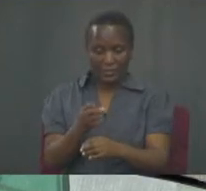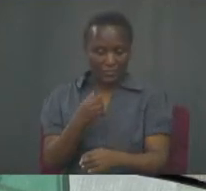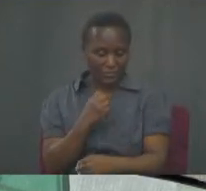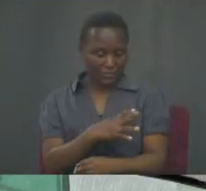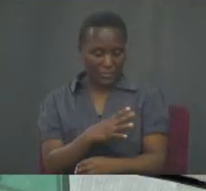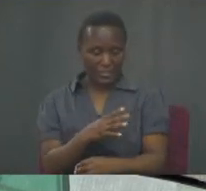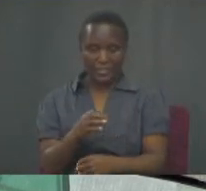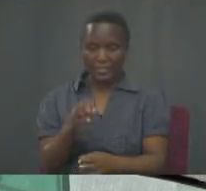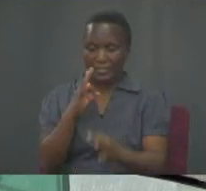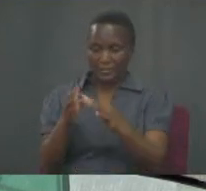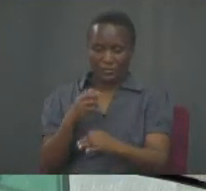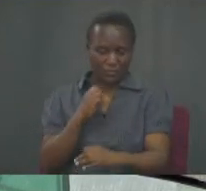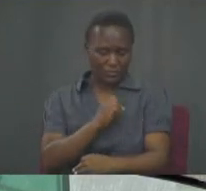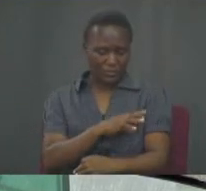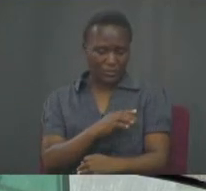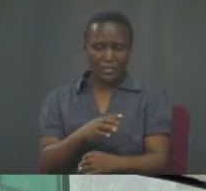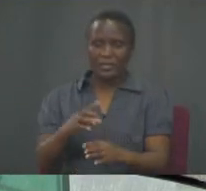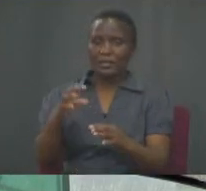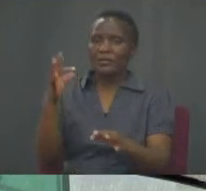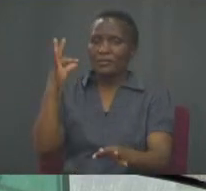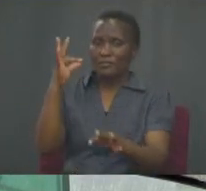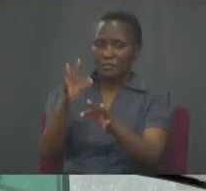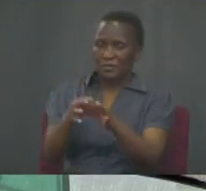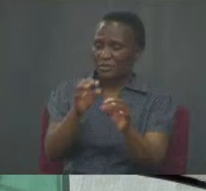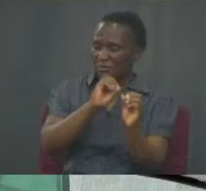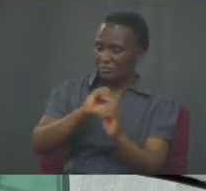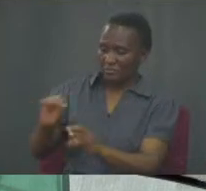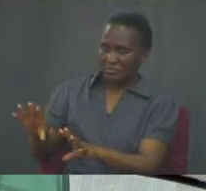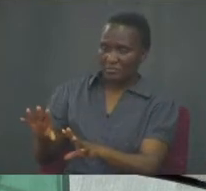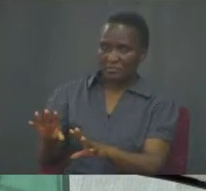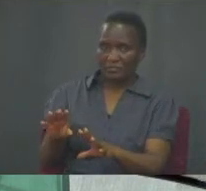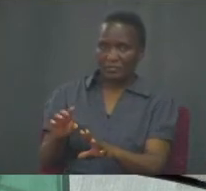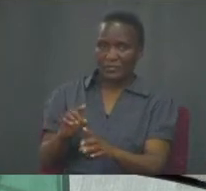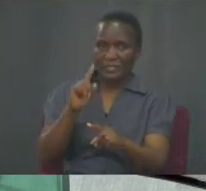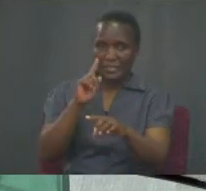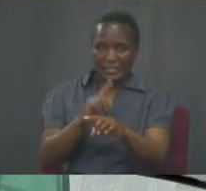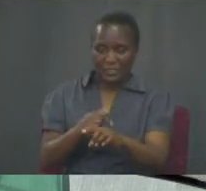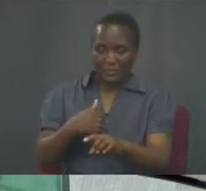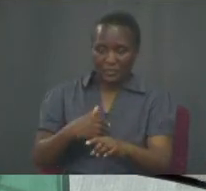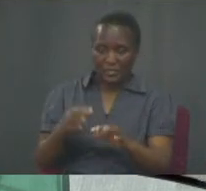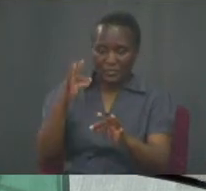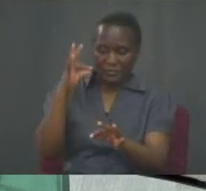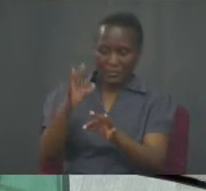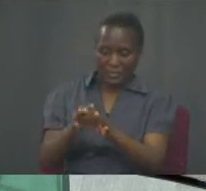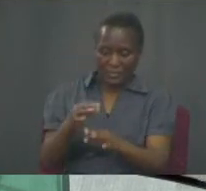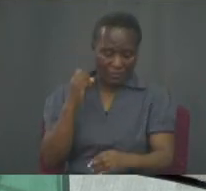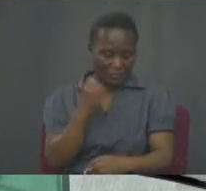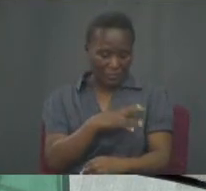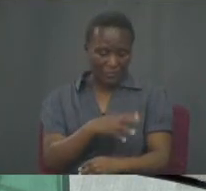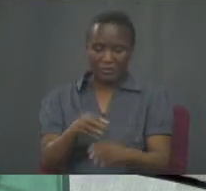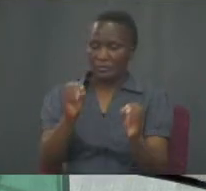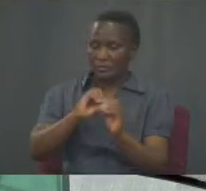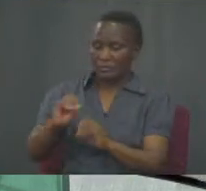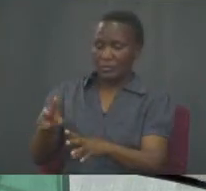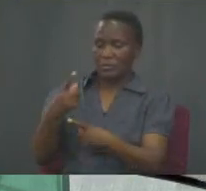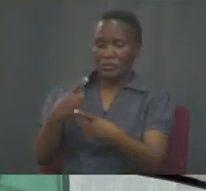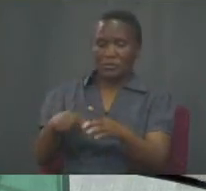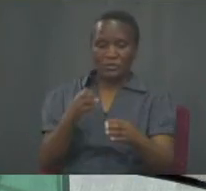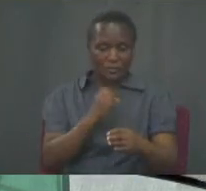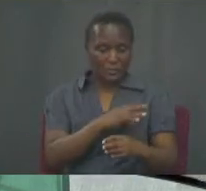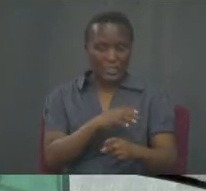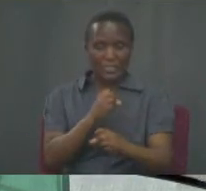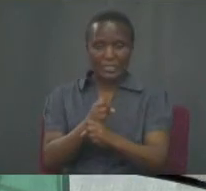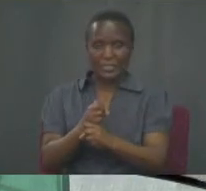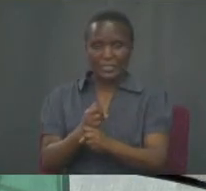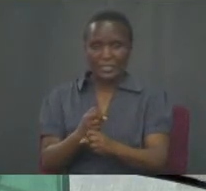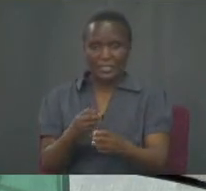gone. And the moment you have faith, fear is gone. But you see what fear does? It blocks